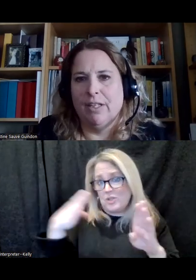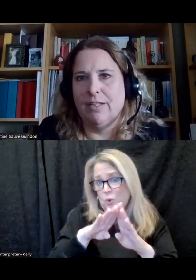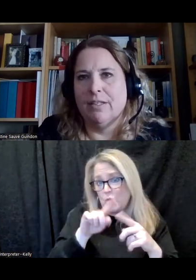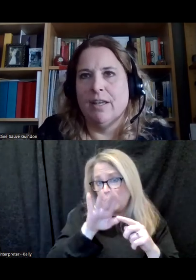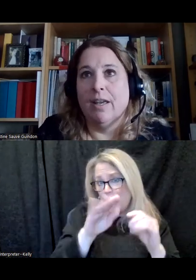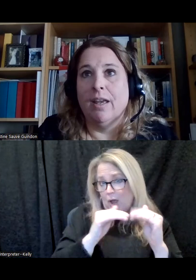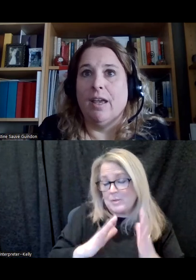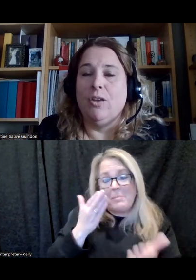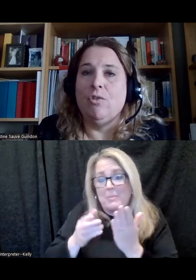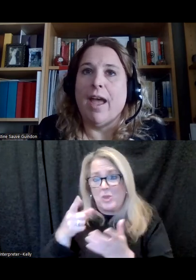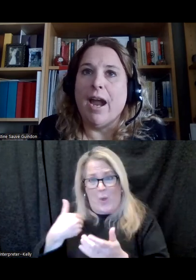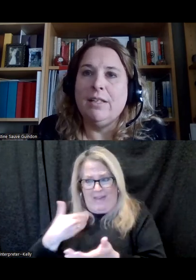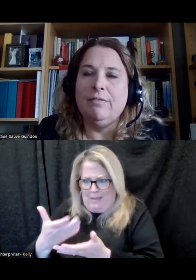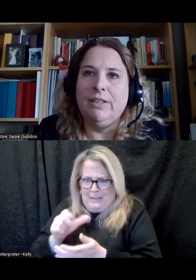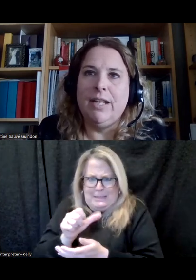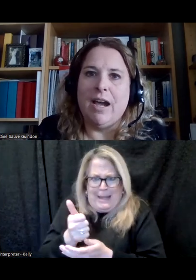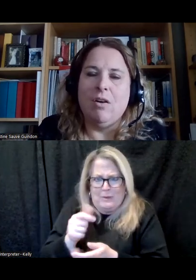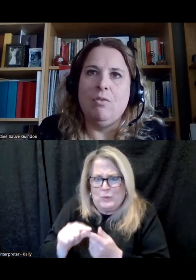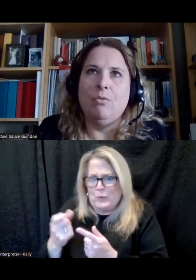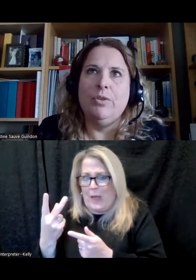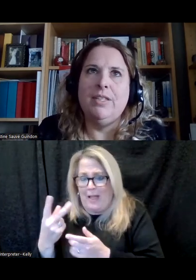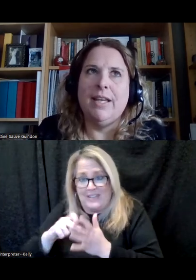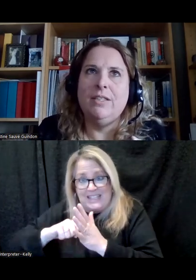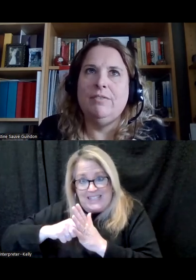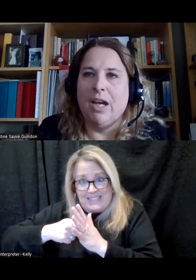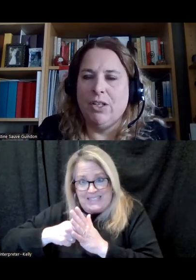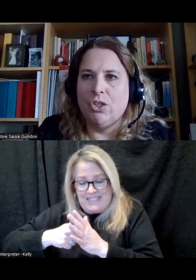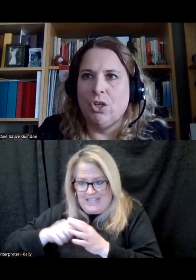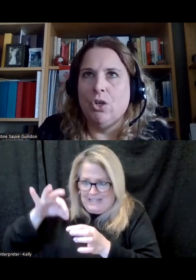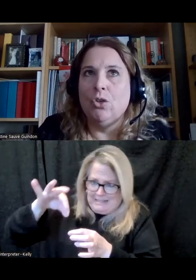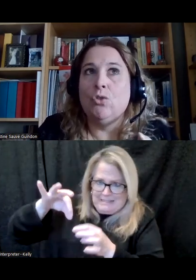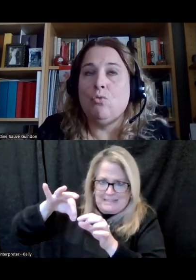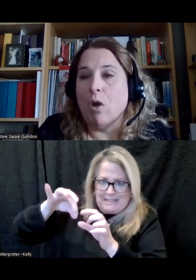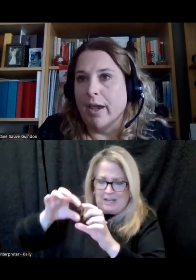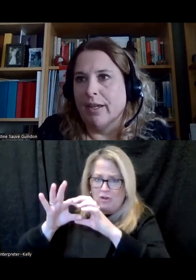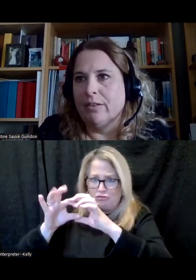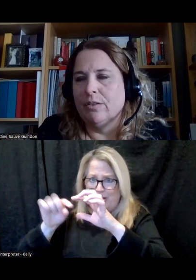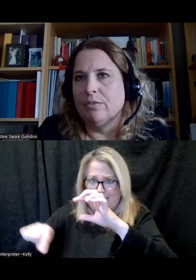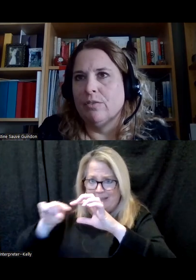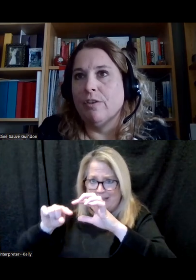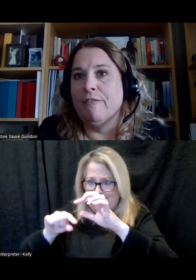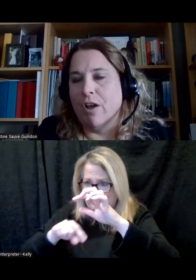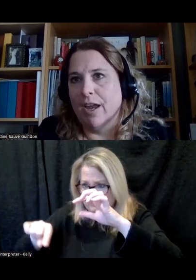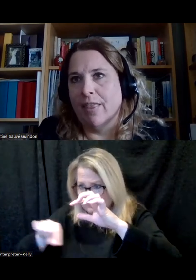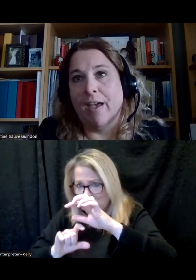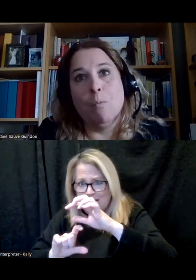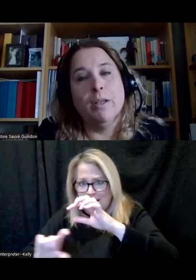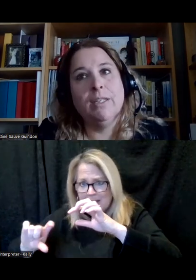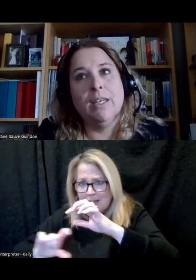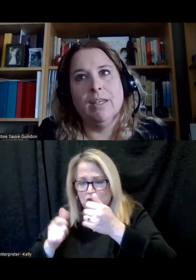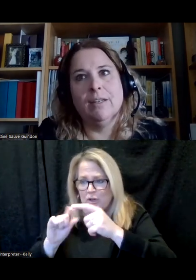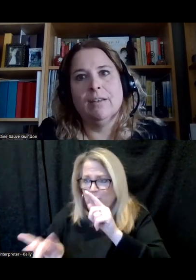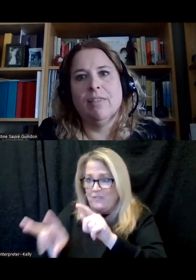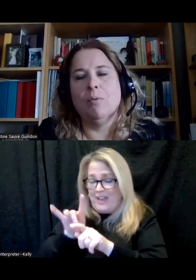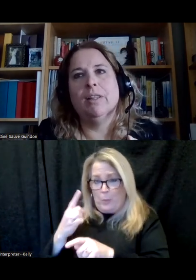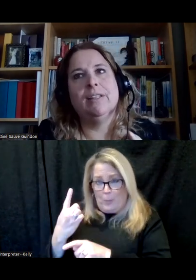set of keys. And you're actively now, with a sense of touch, trying to find that one